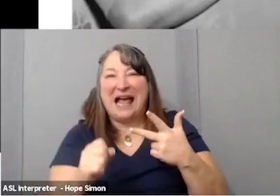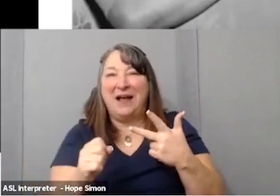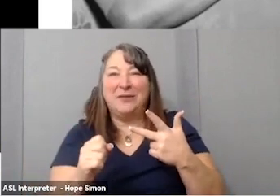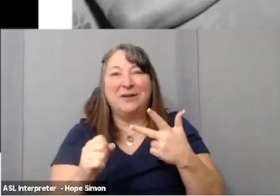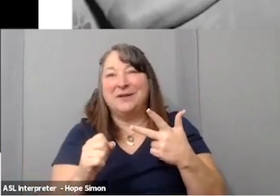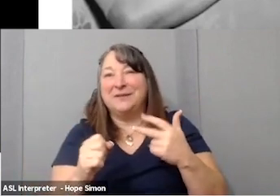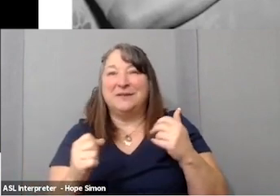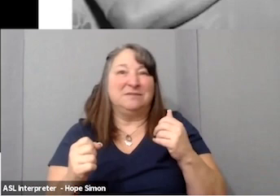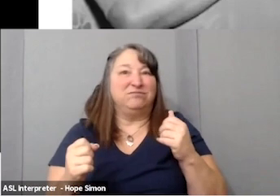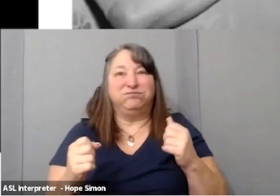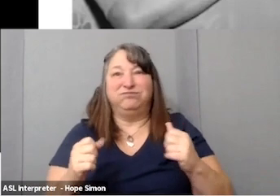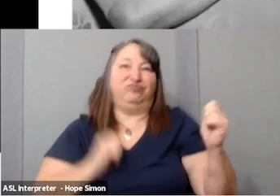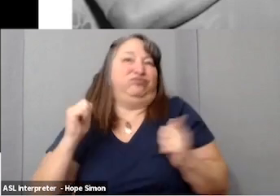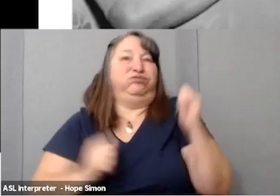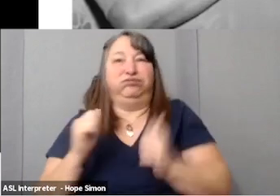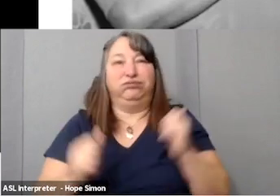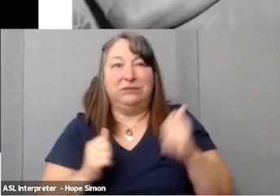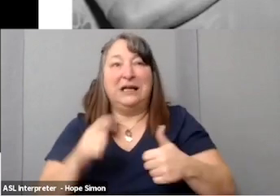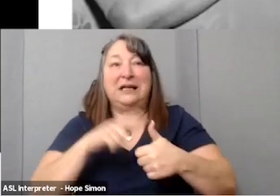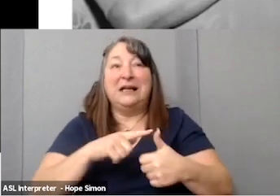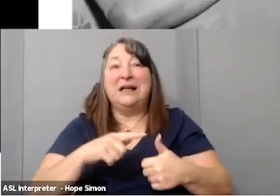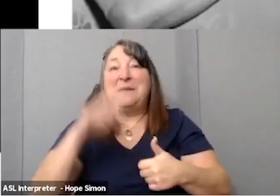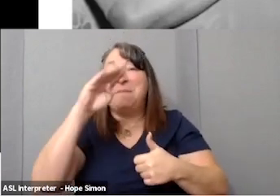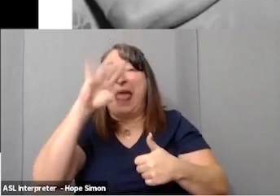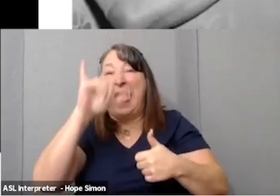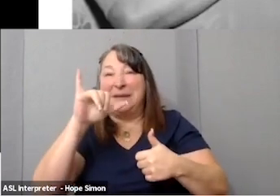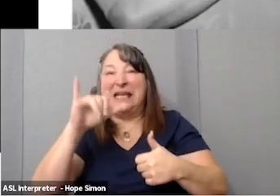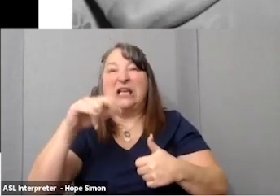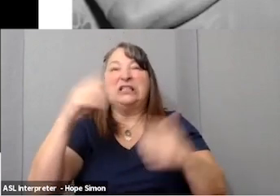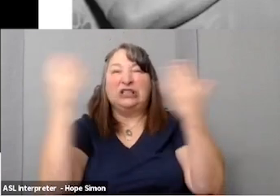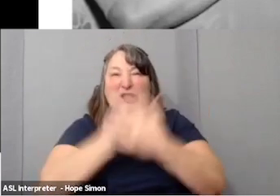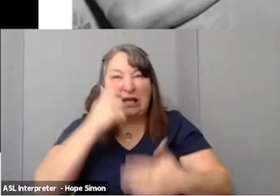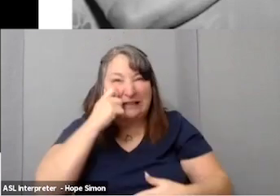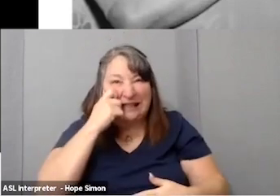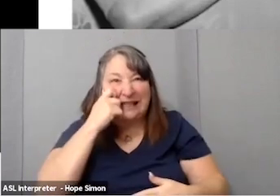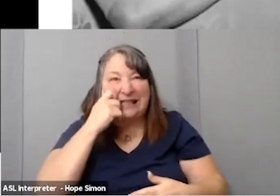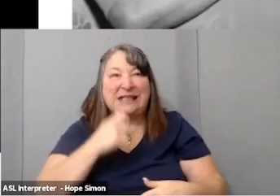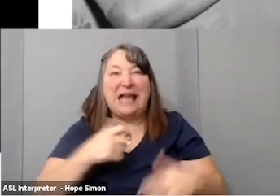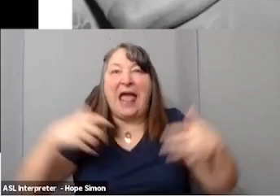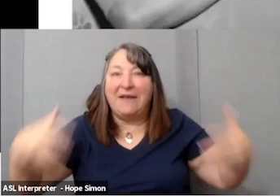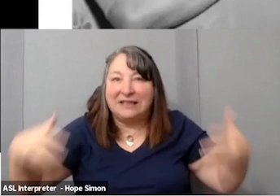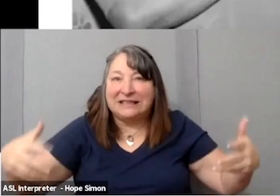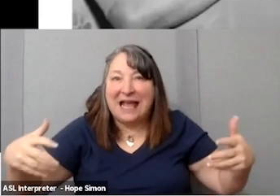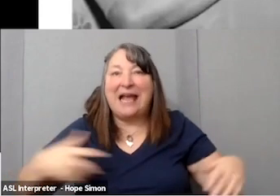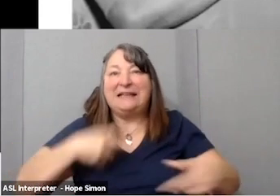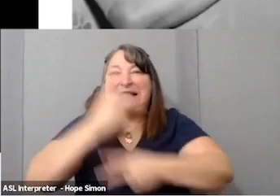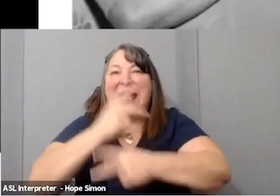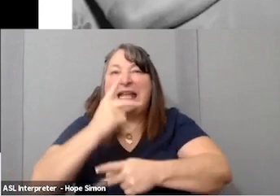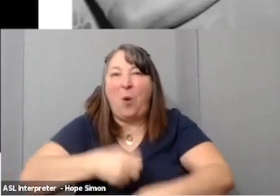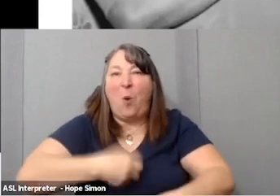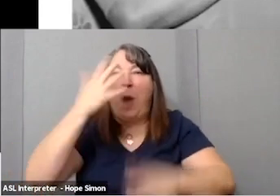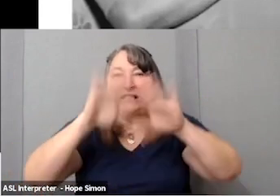Black woman, often of large body type and who is dark skinned, who is the caretaker of white children. So this comes out